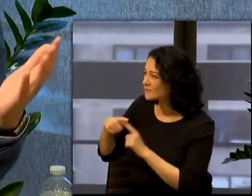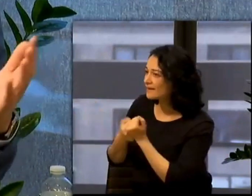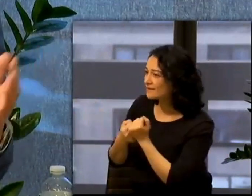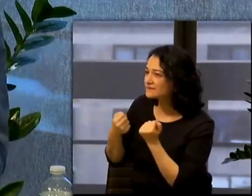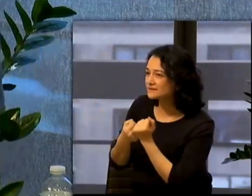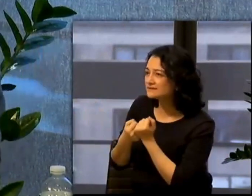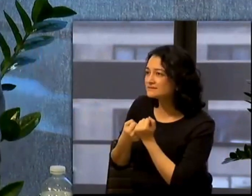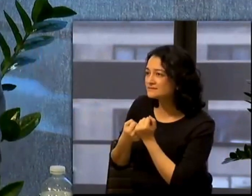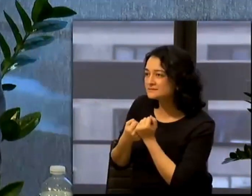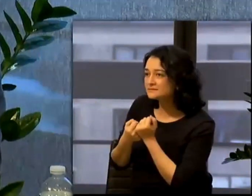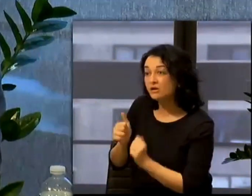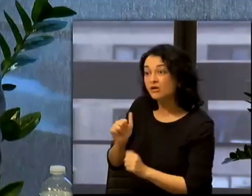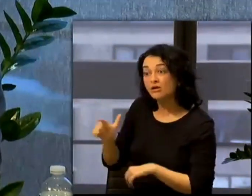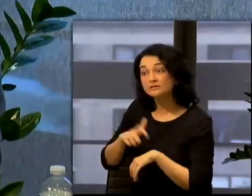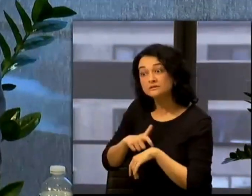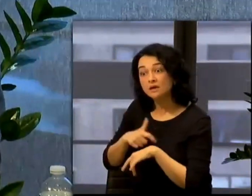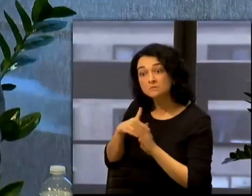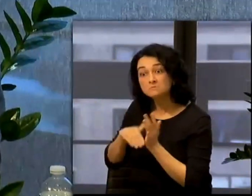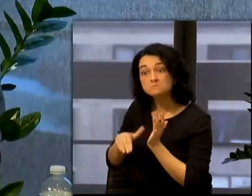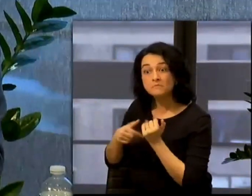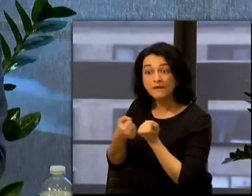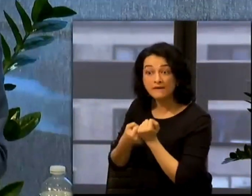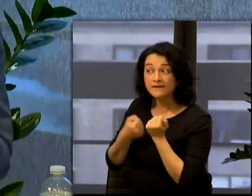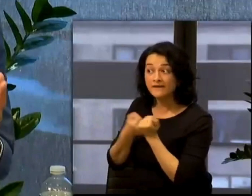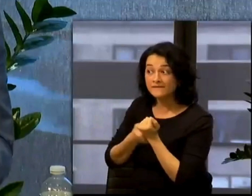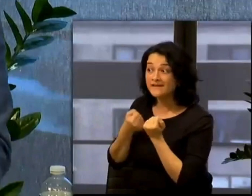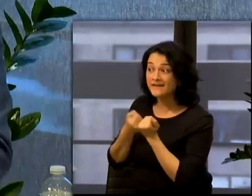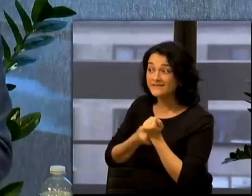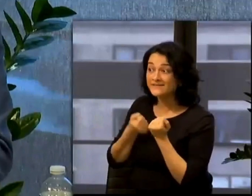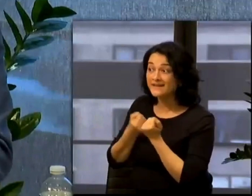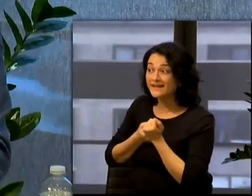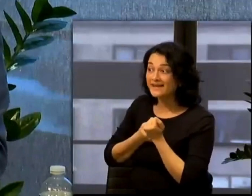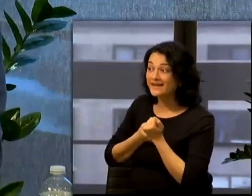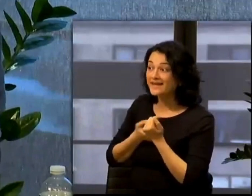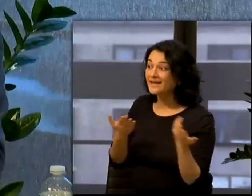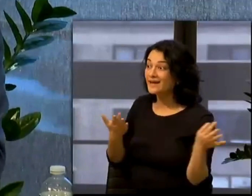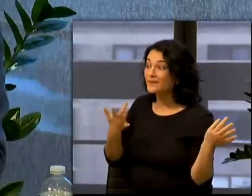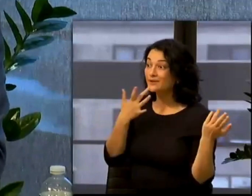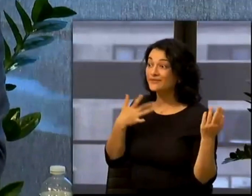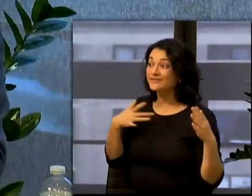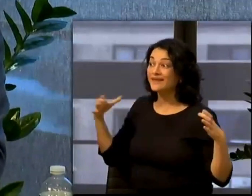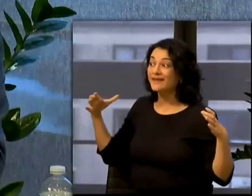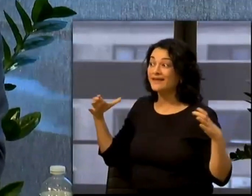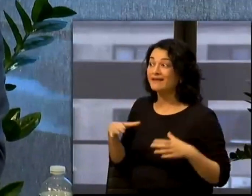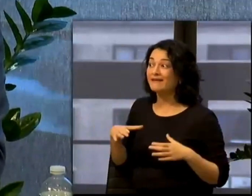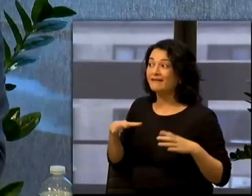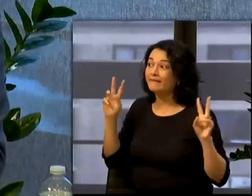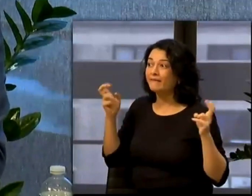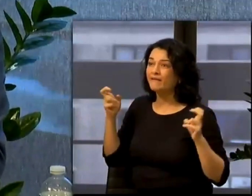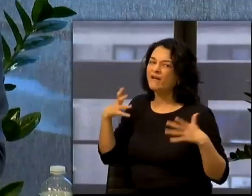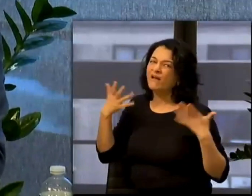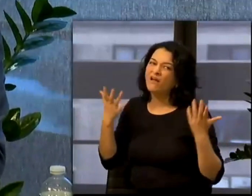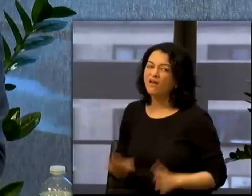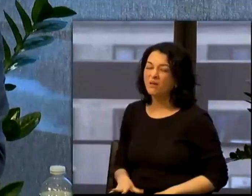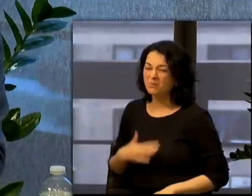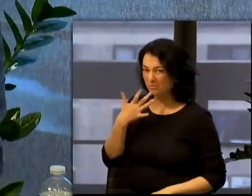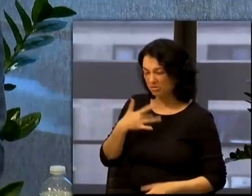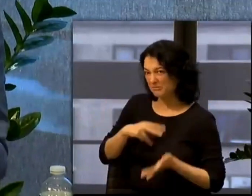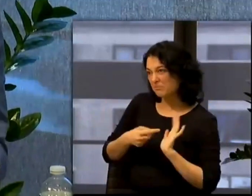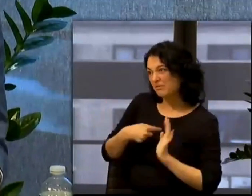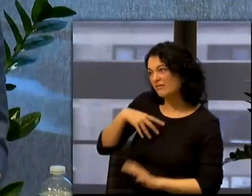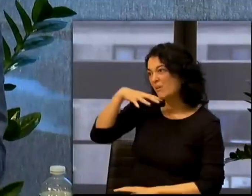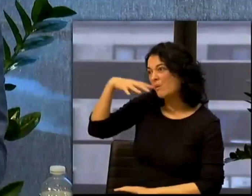Birthdays. Oh my gosh, I'm getting old because I'm sore from going to the gym yesterday. It's